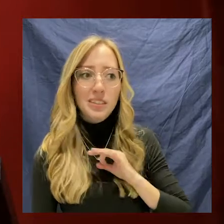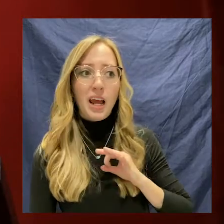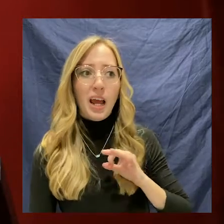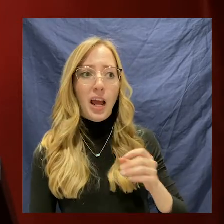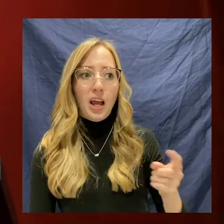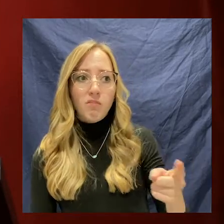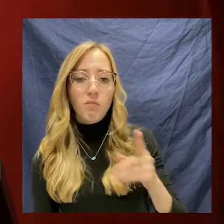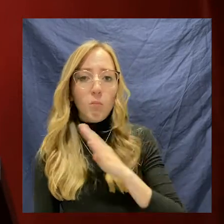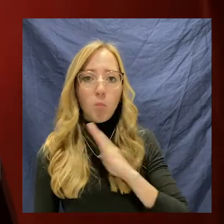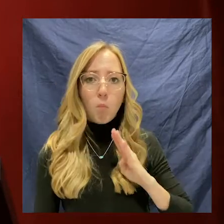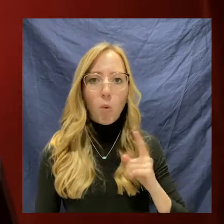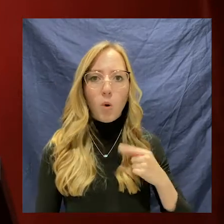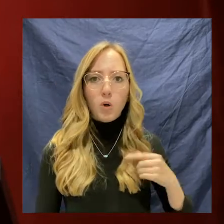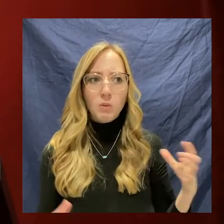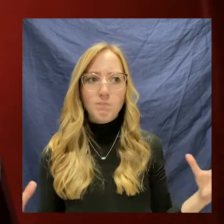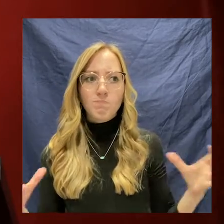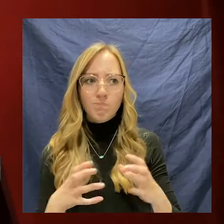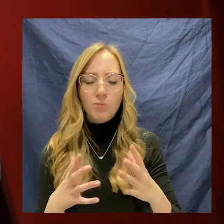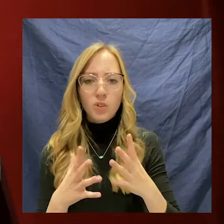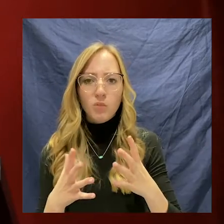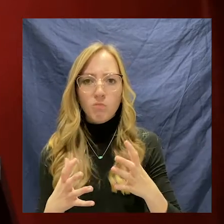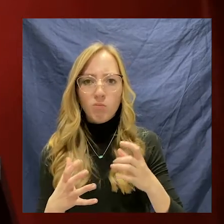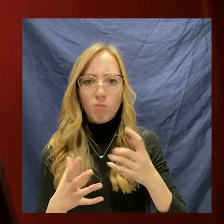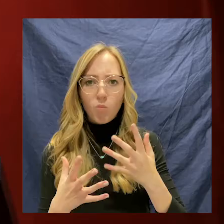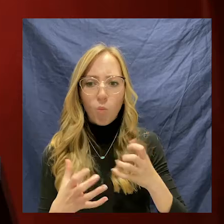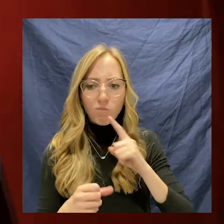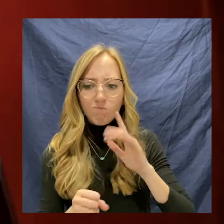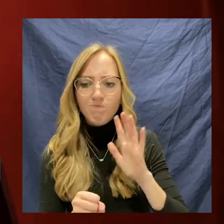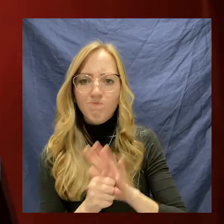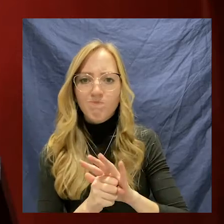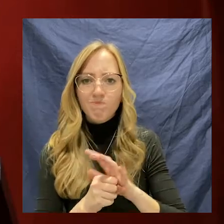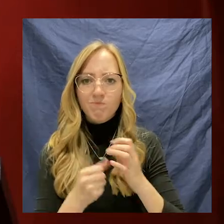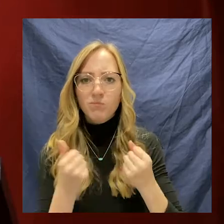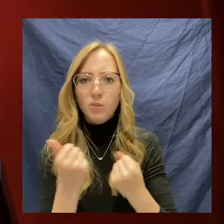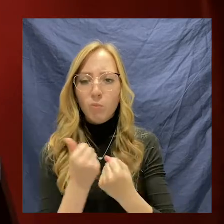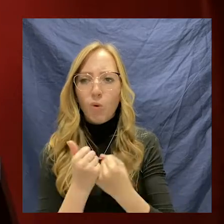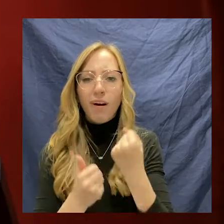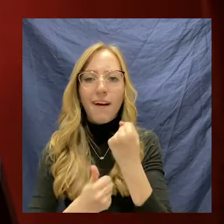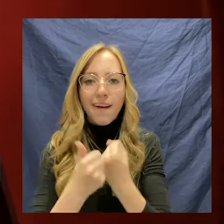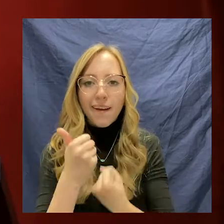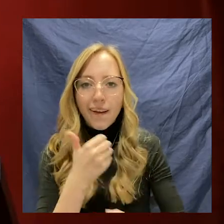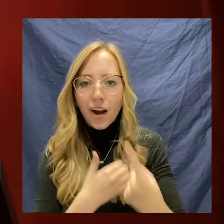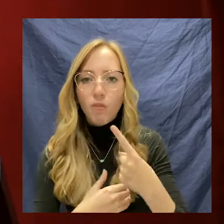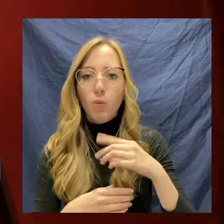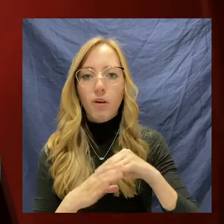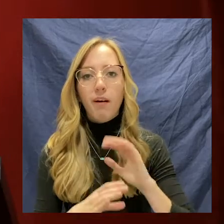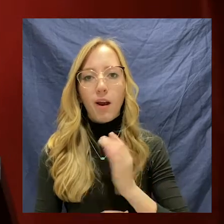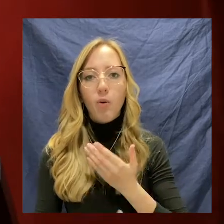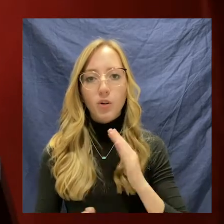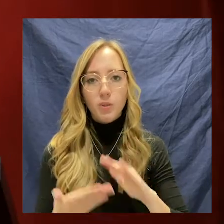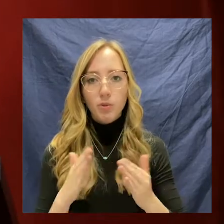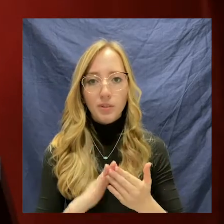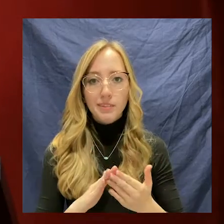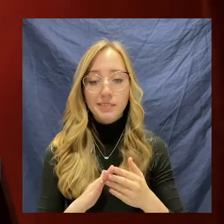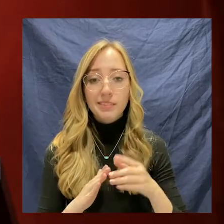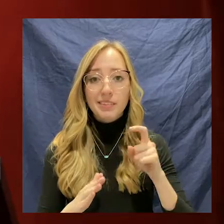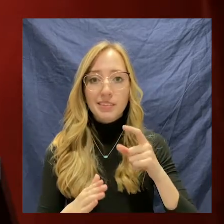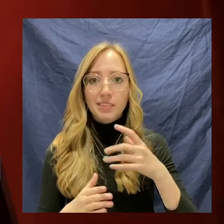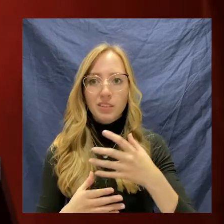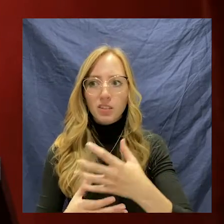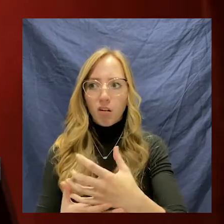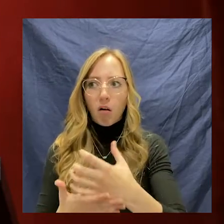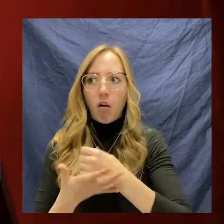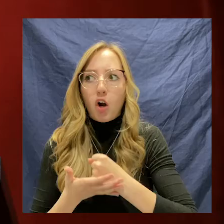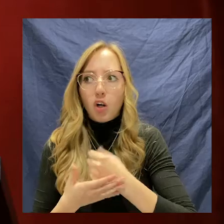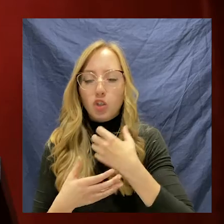commitment to better serve everyone in our community. We have learned that we need to earn trust with communities